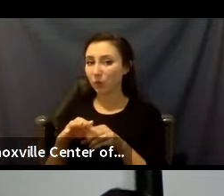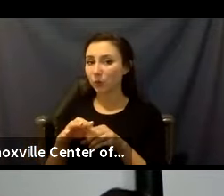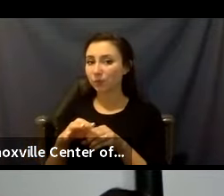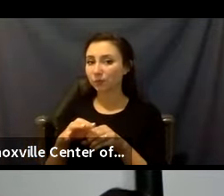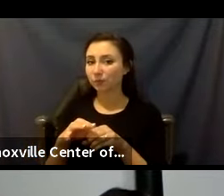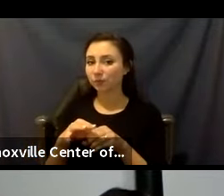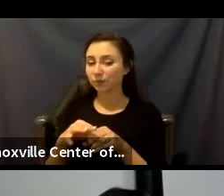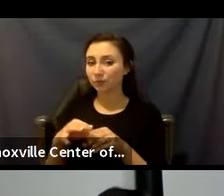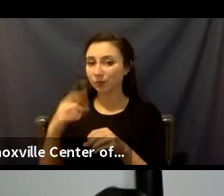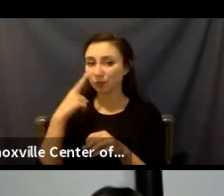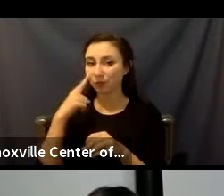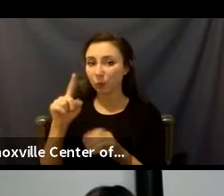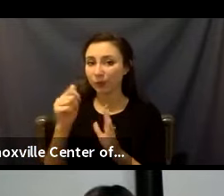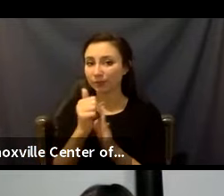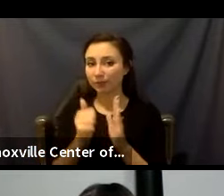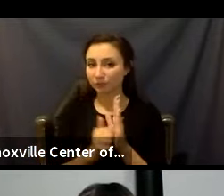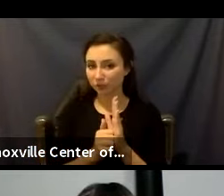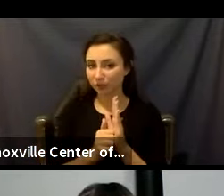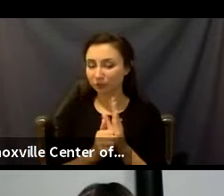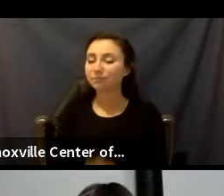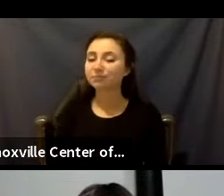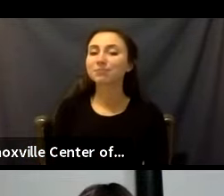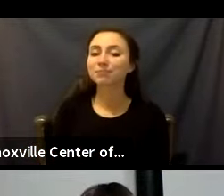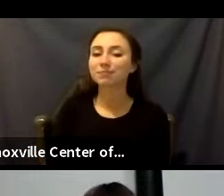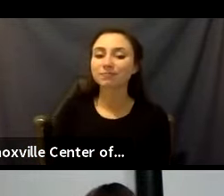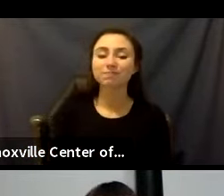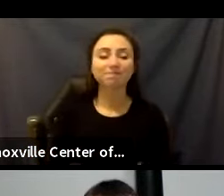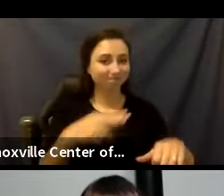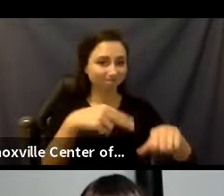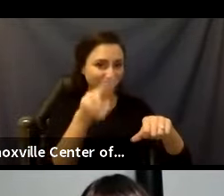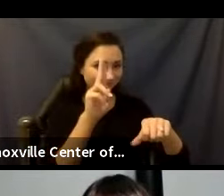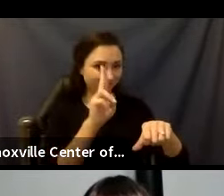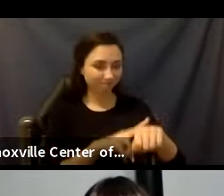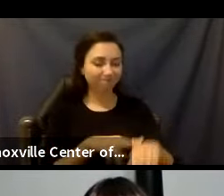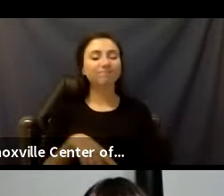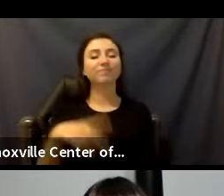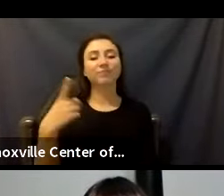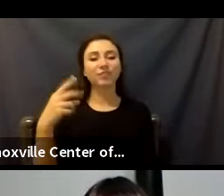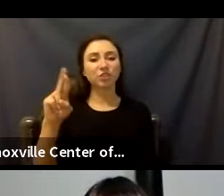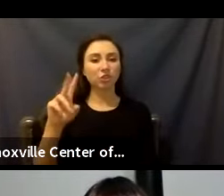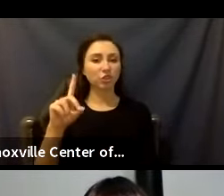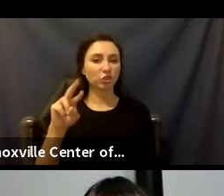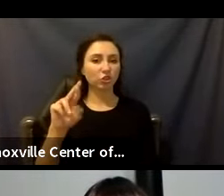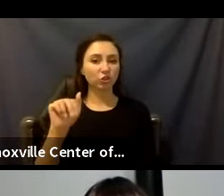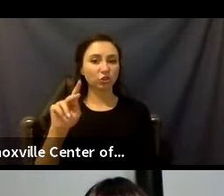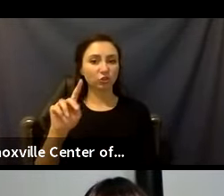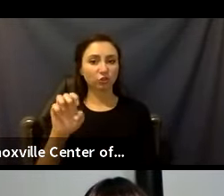for us on the agenda for this evening. Absolutely. Dr. Drake.